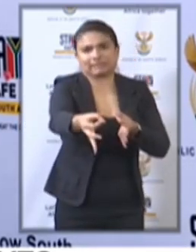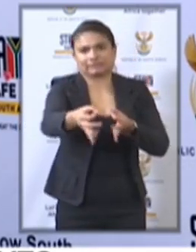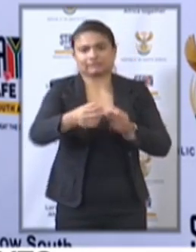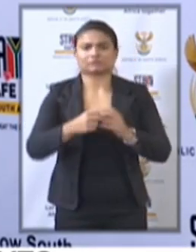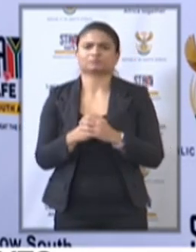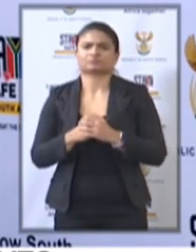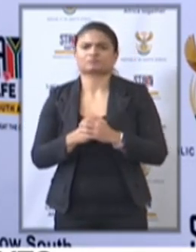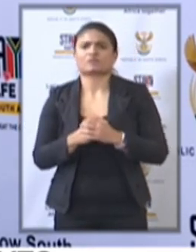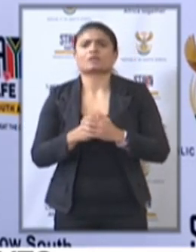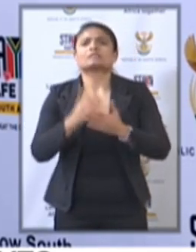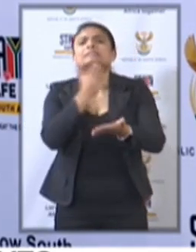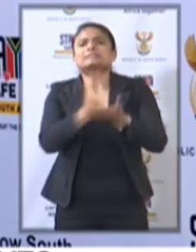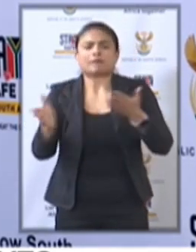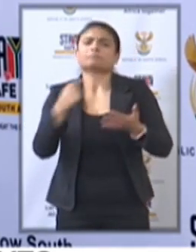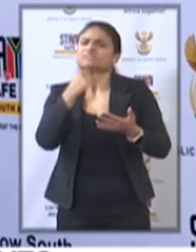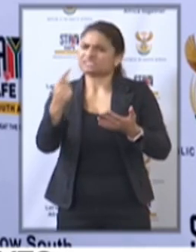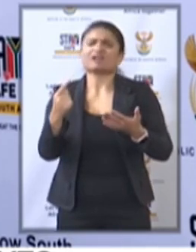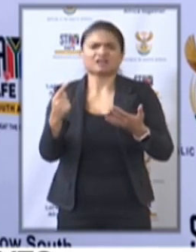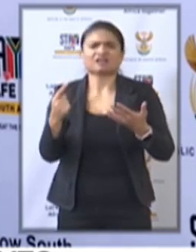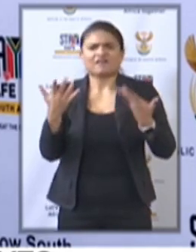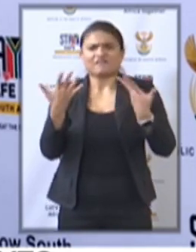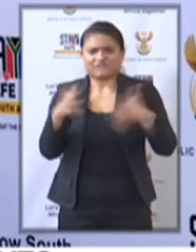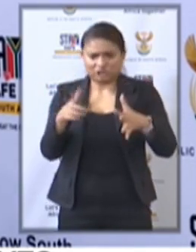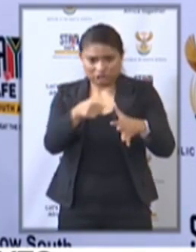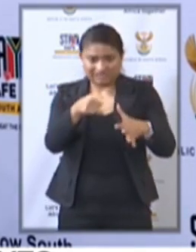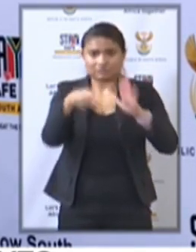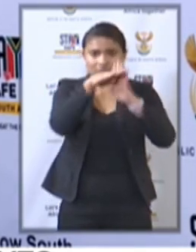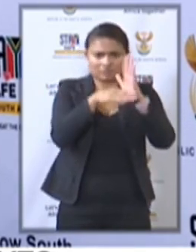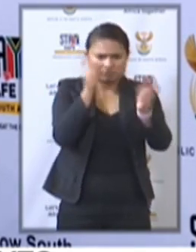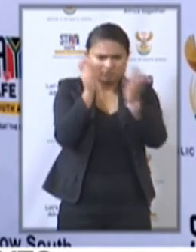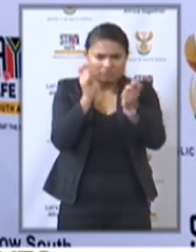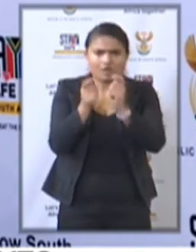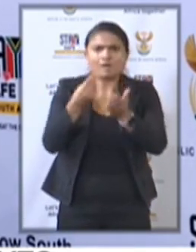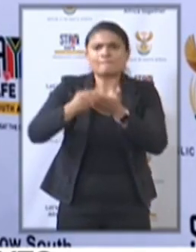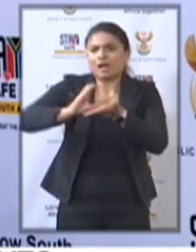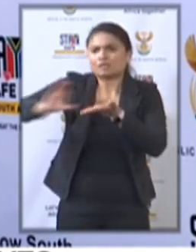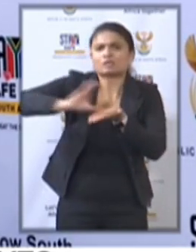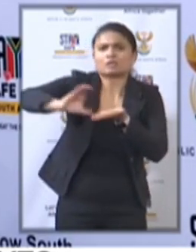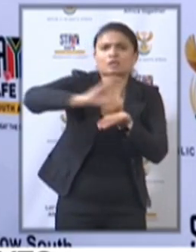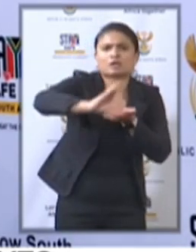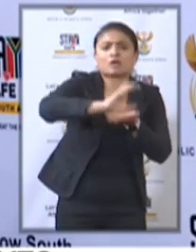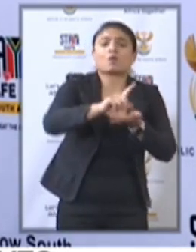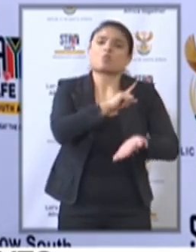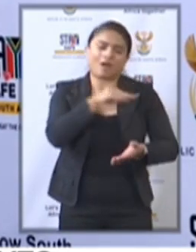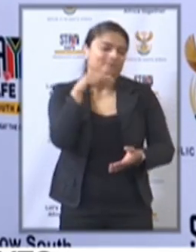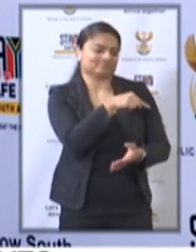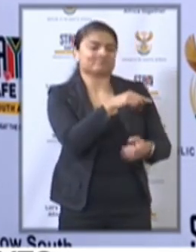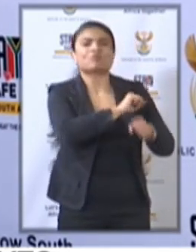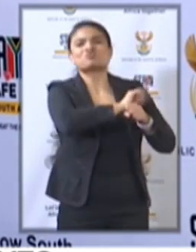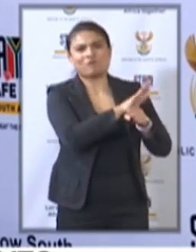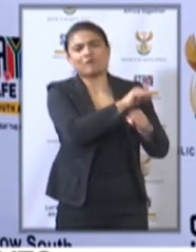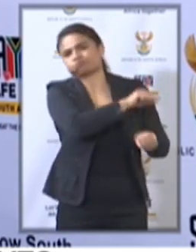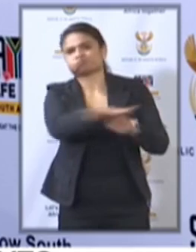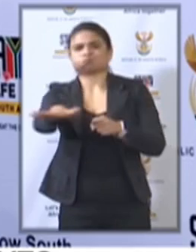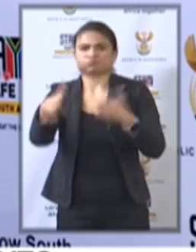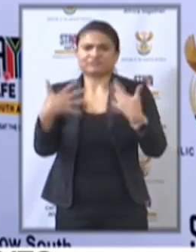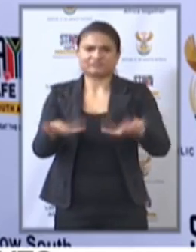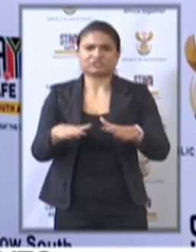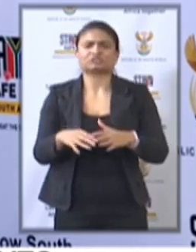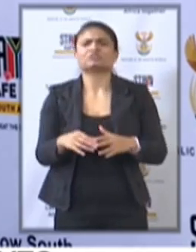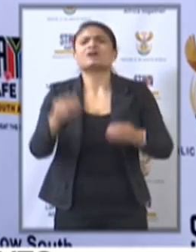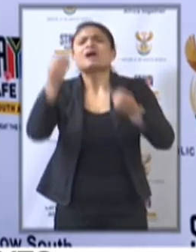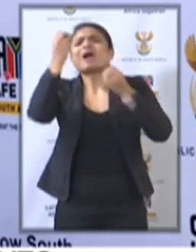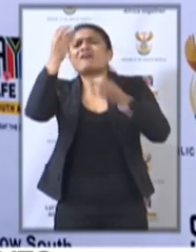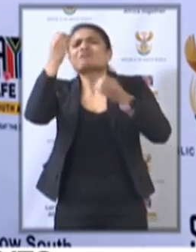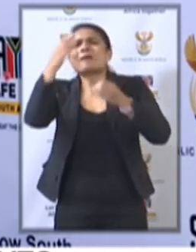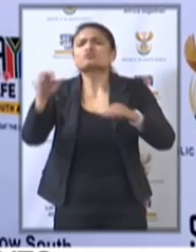been substantial changes already due to the COVID-19 disaster. I will inform the public of the details on